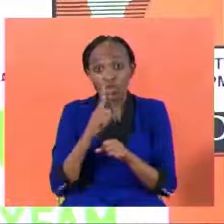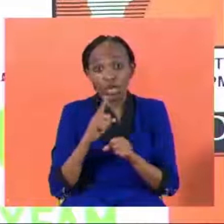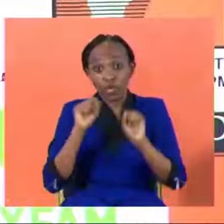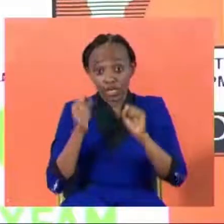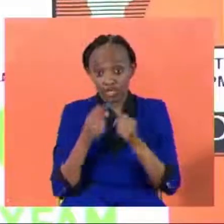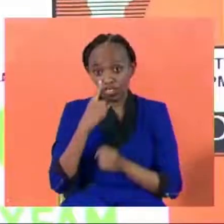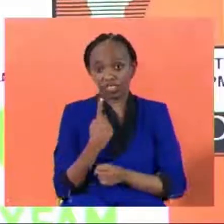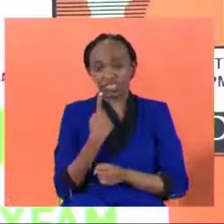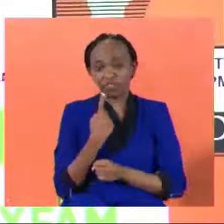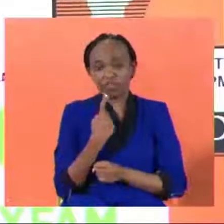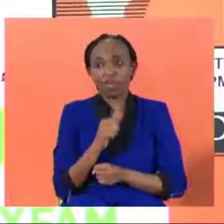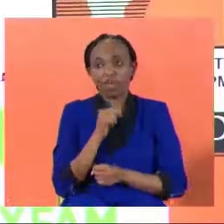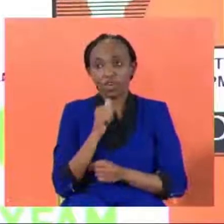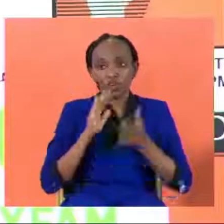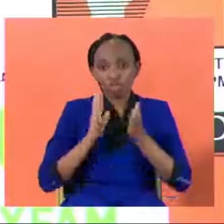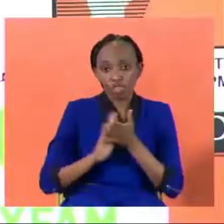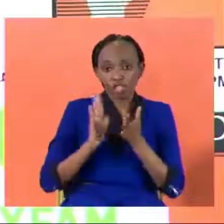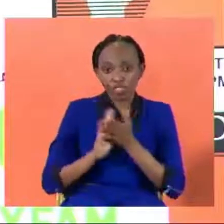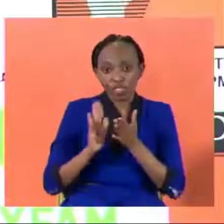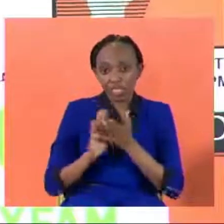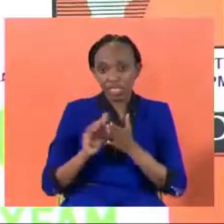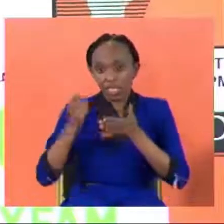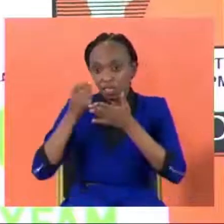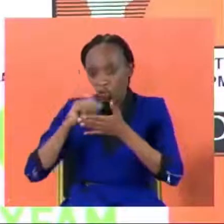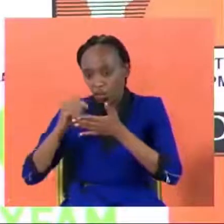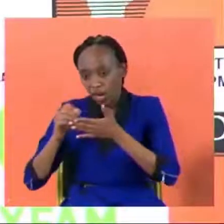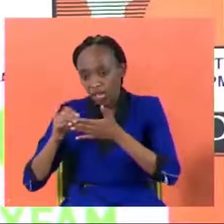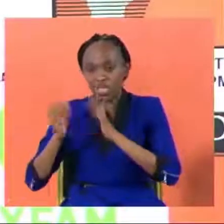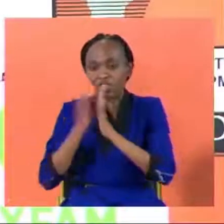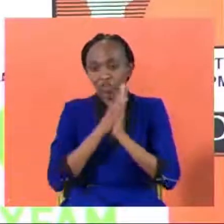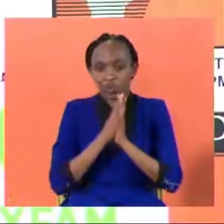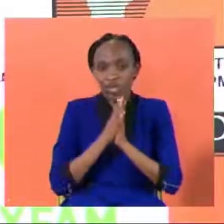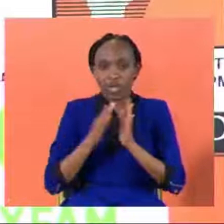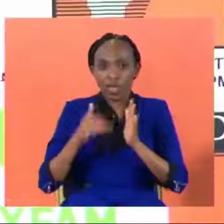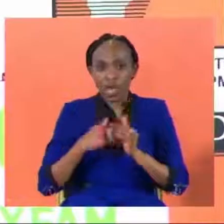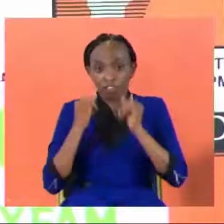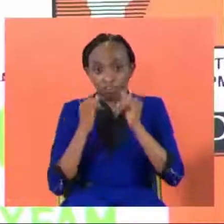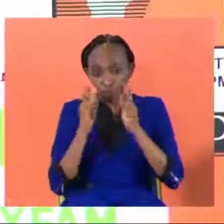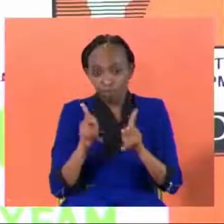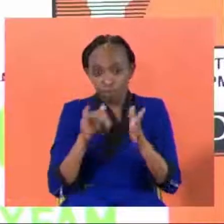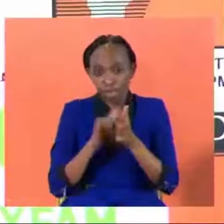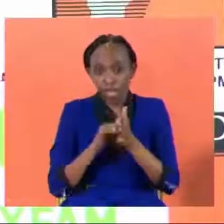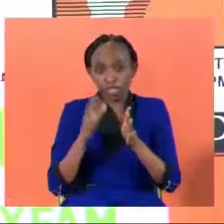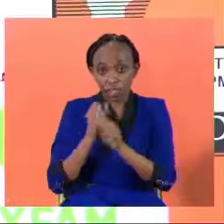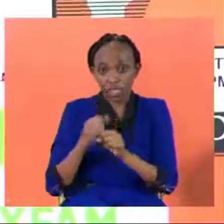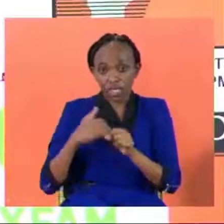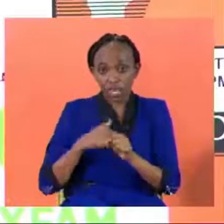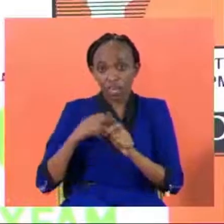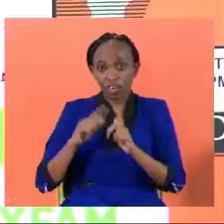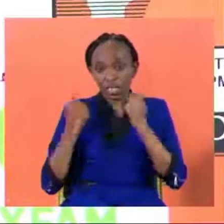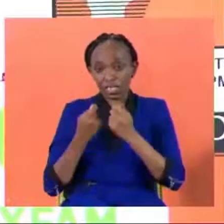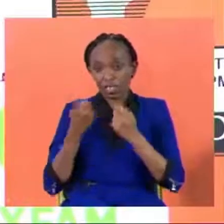comes first. So don't rush to break the story, to break the news. Have people that you trust, and have a team by you, a